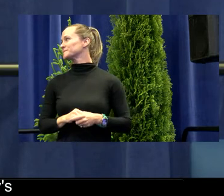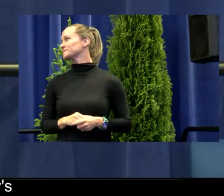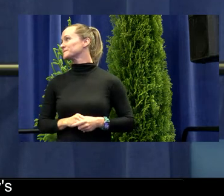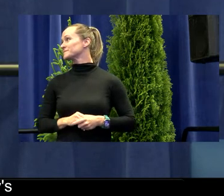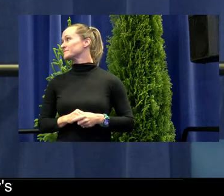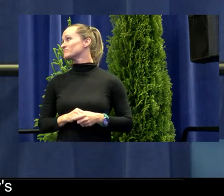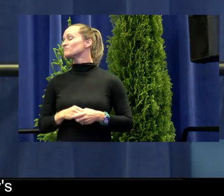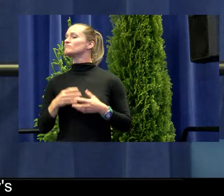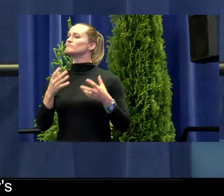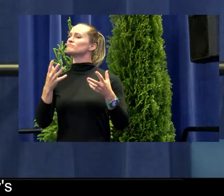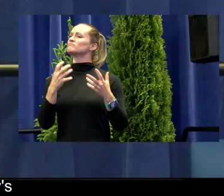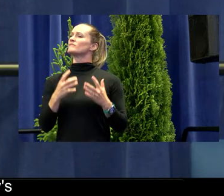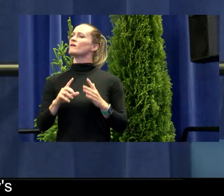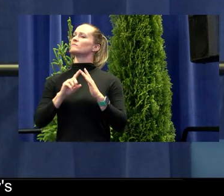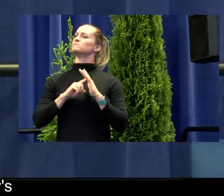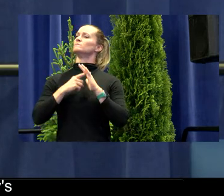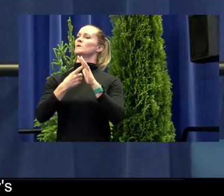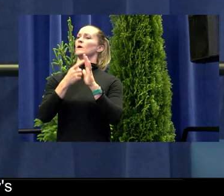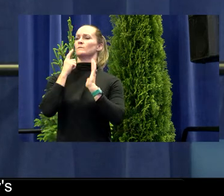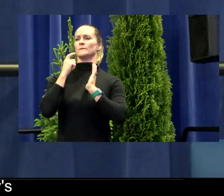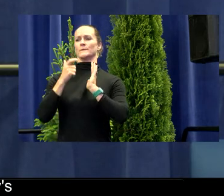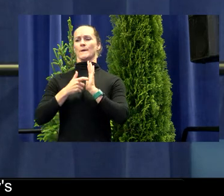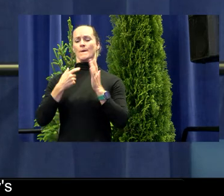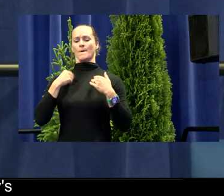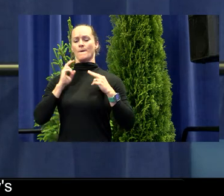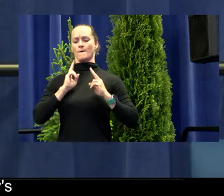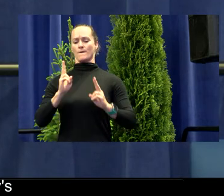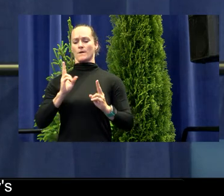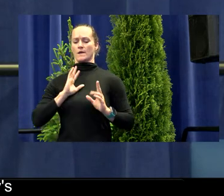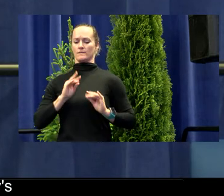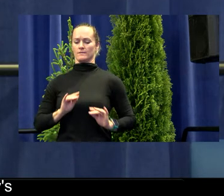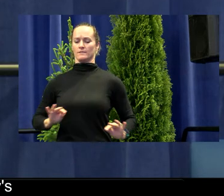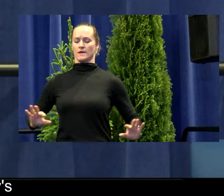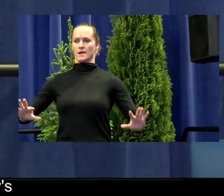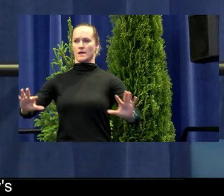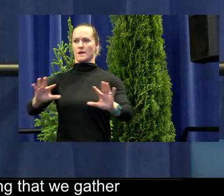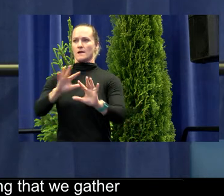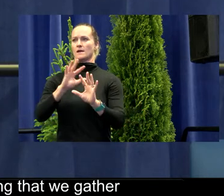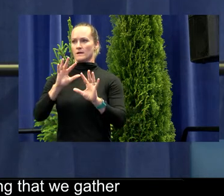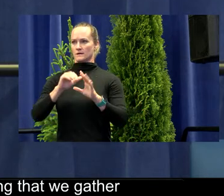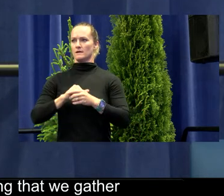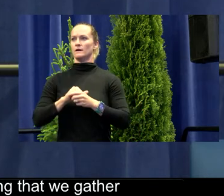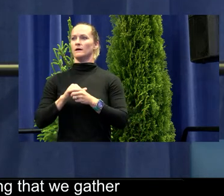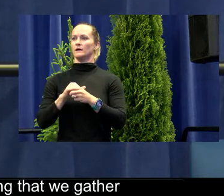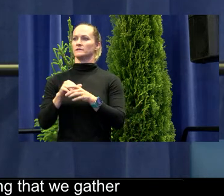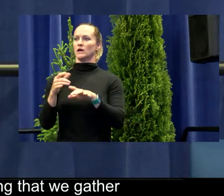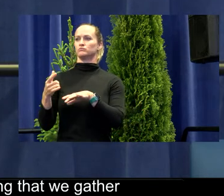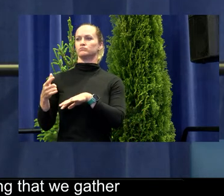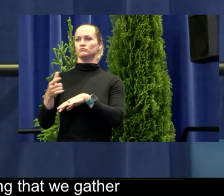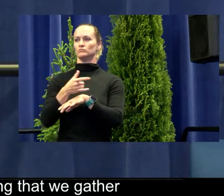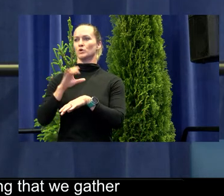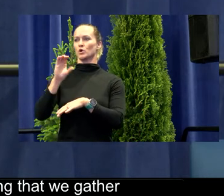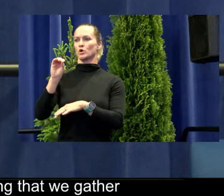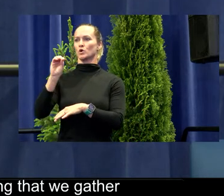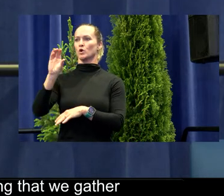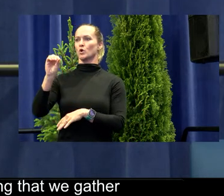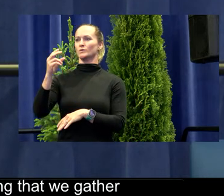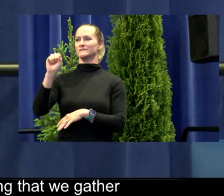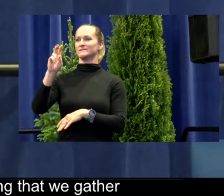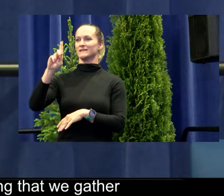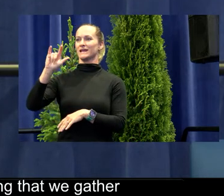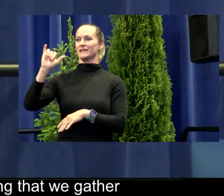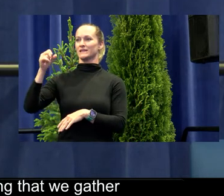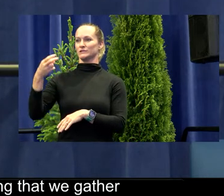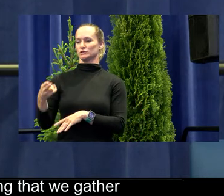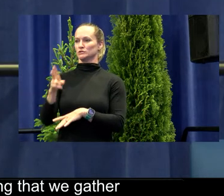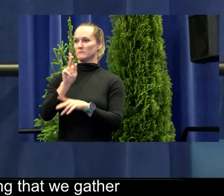I would like to begin by acknowledging that we gather today on the ancestral homelands of the Coast Salish peoples who